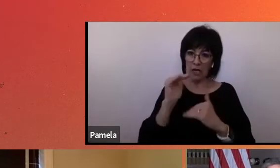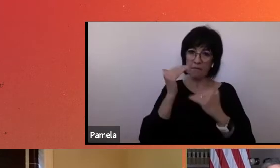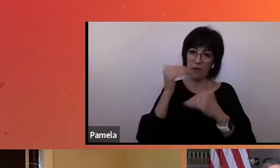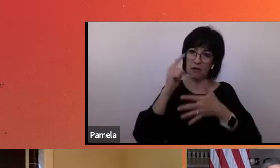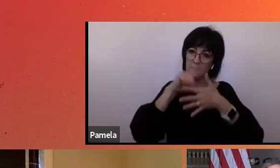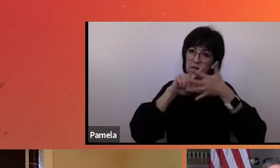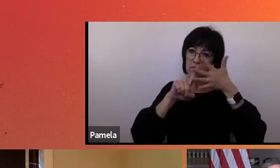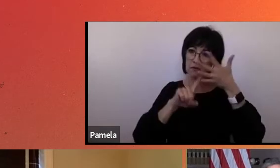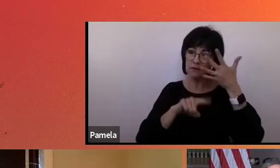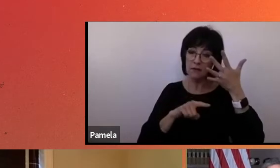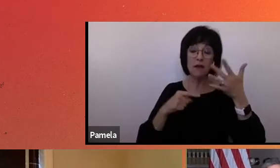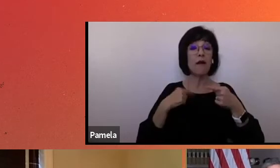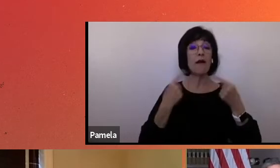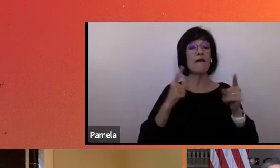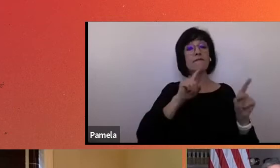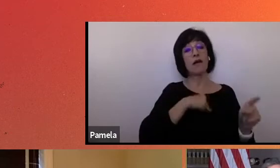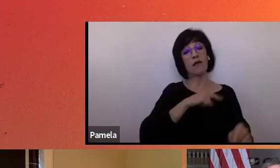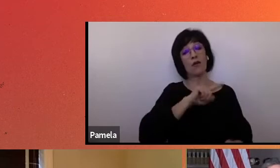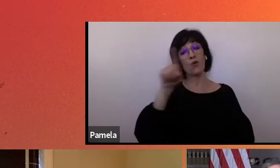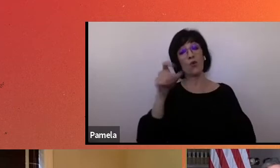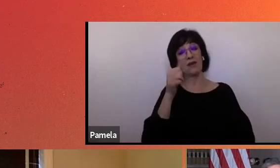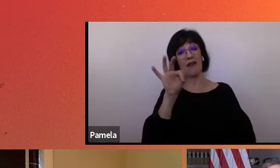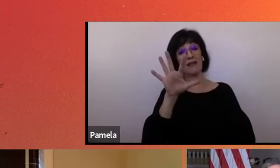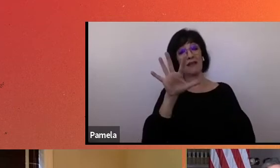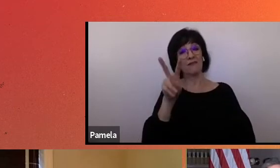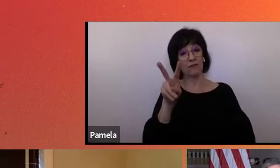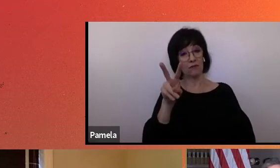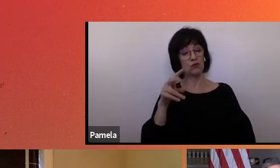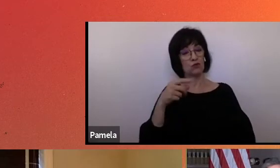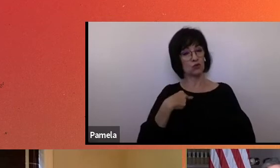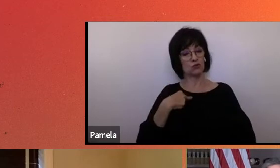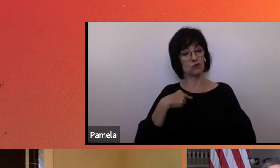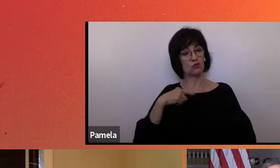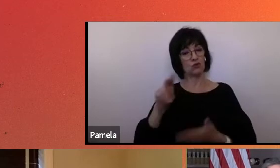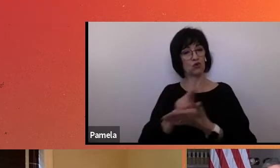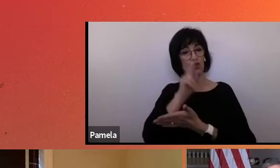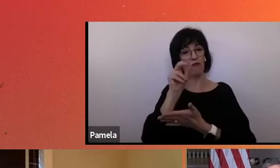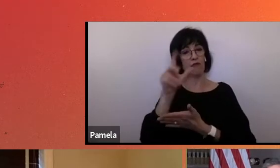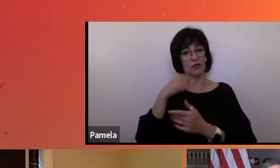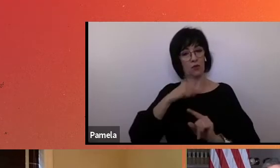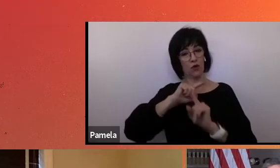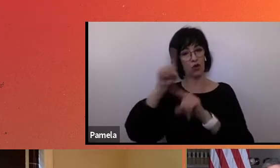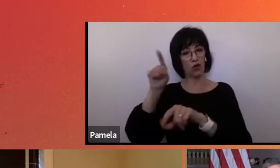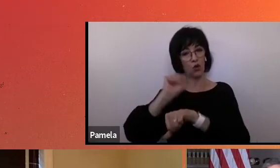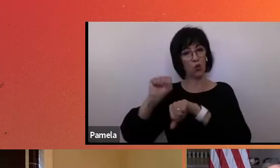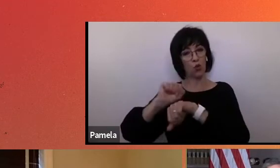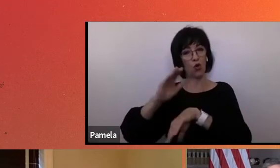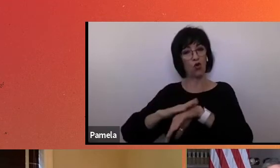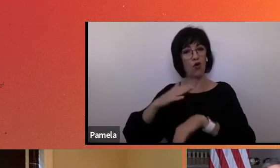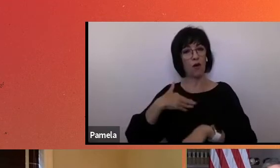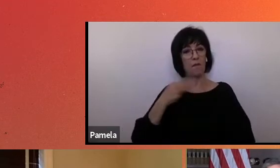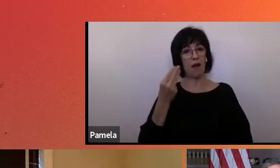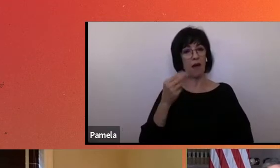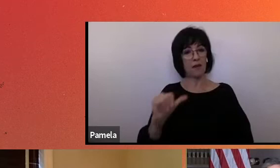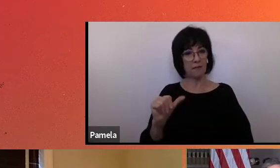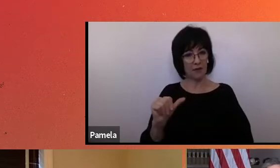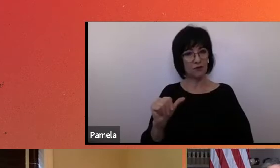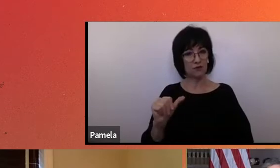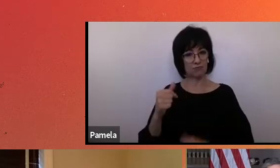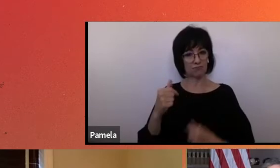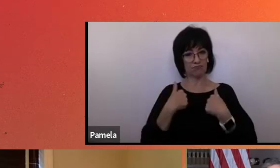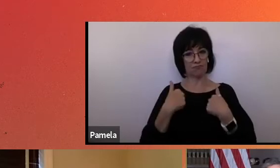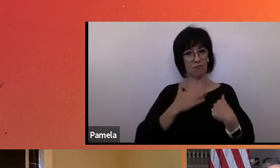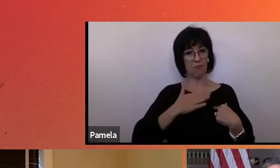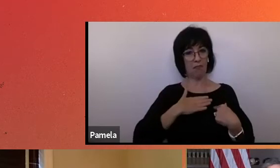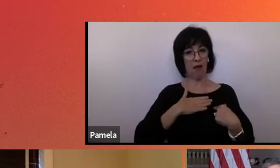to the University of Delaware in 1952 to work on my master's, I found out that I was making A's and B's where some of those other people were only